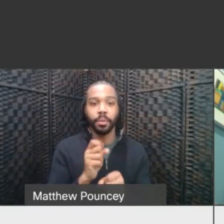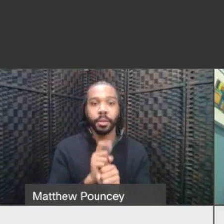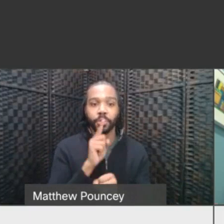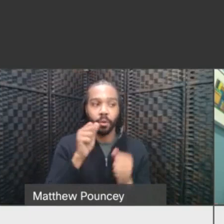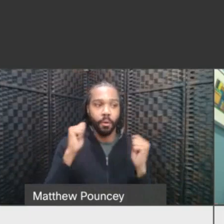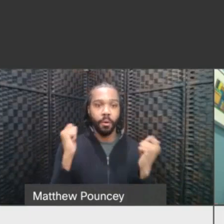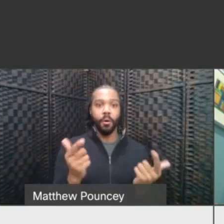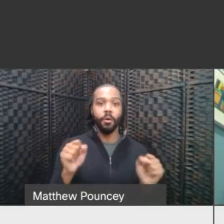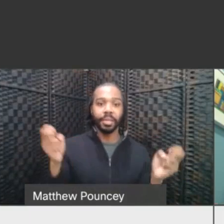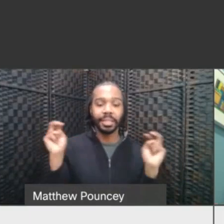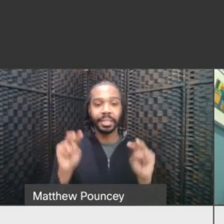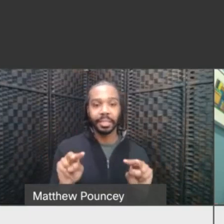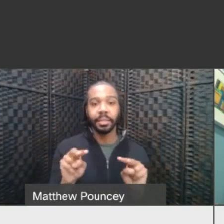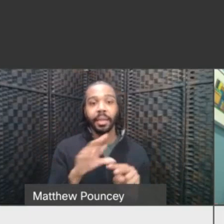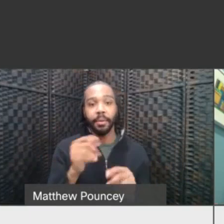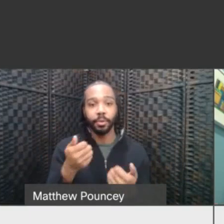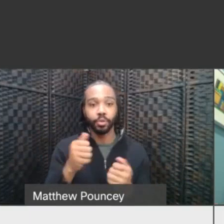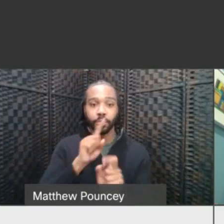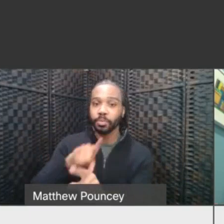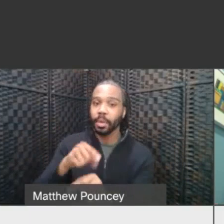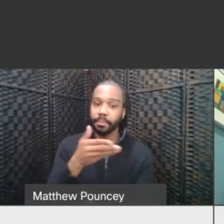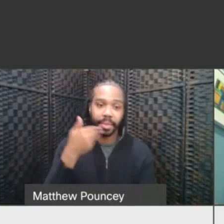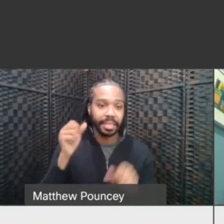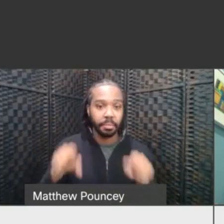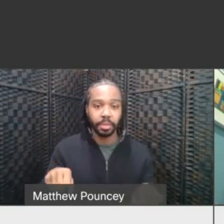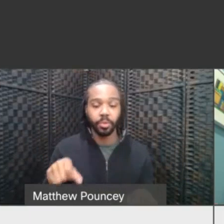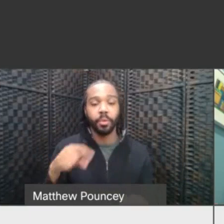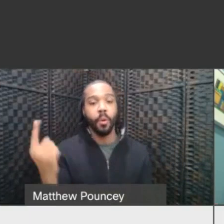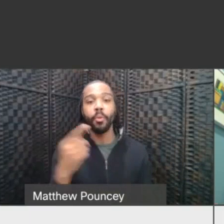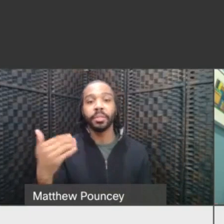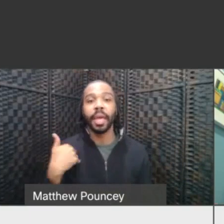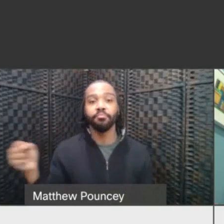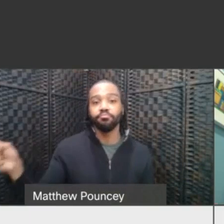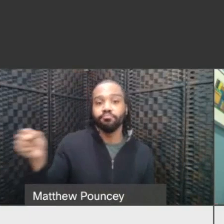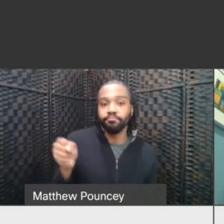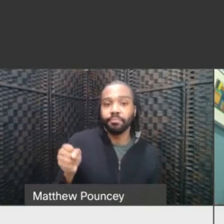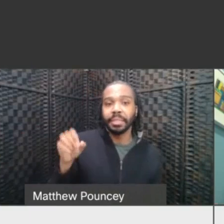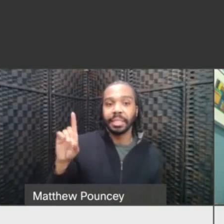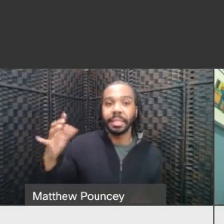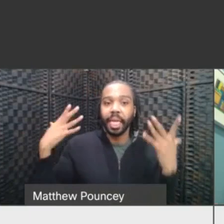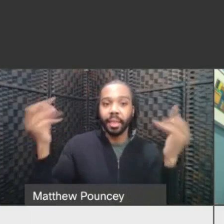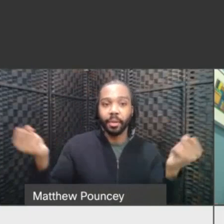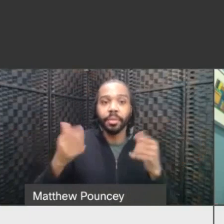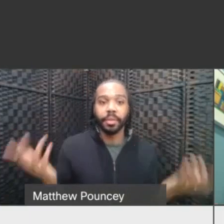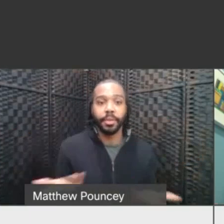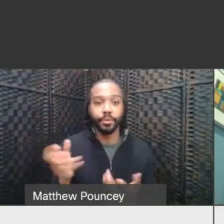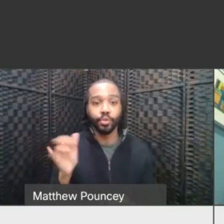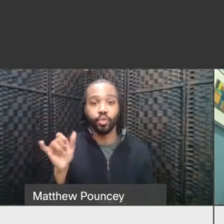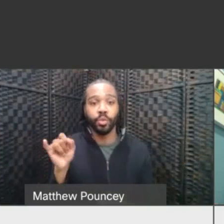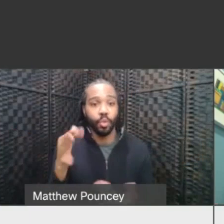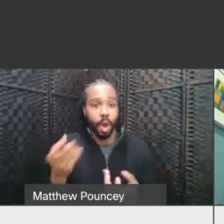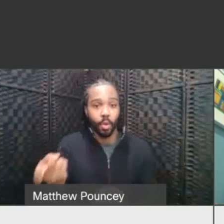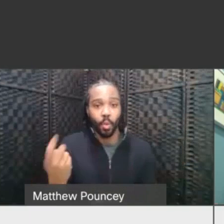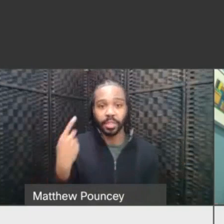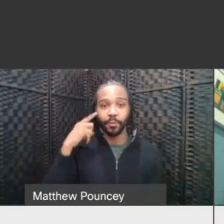do have our colleagues from DC Health here. So if you have questions for us or DC Health, please type them in the chat